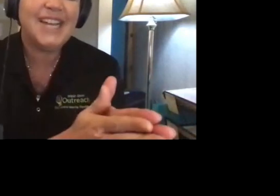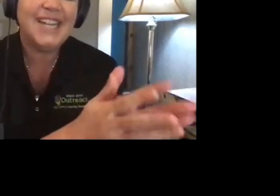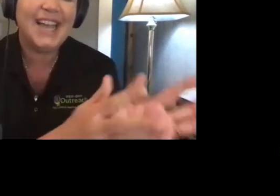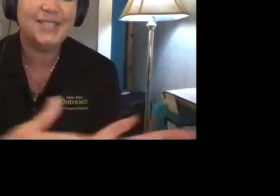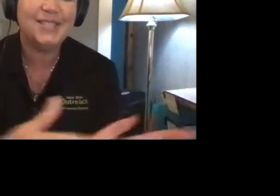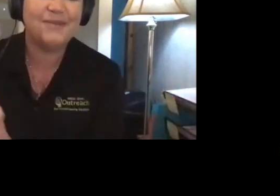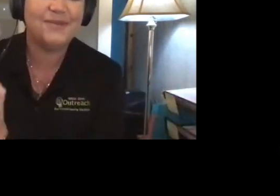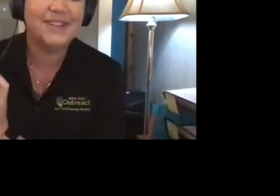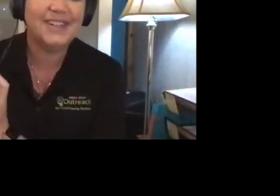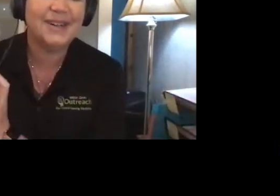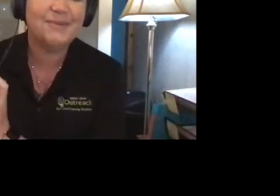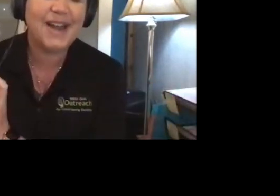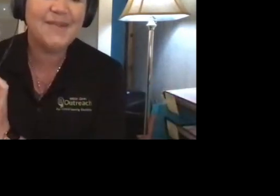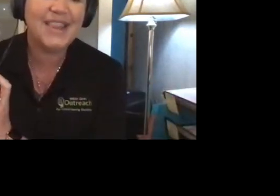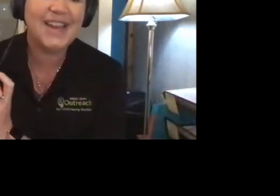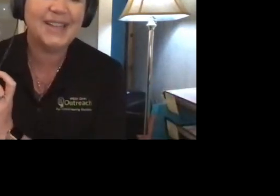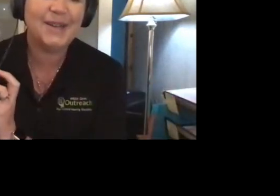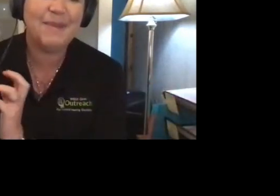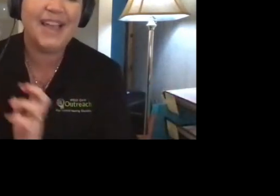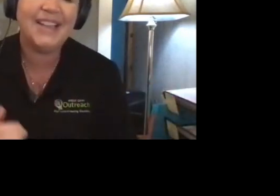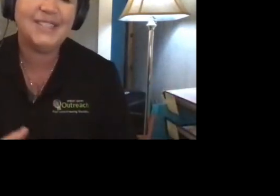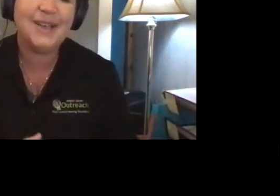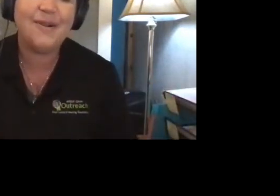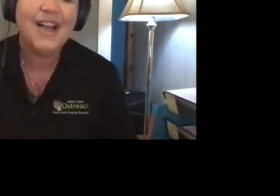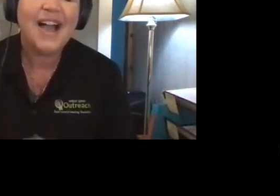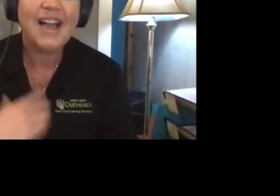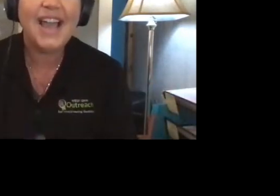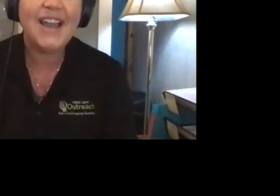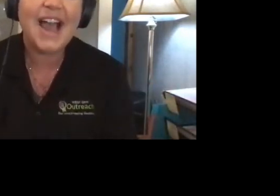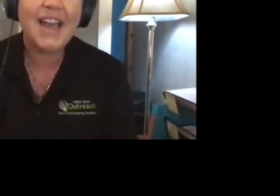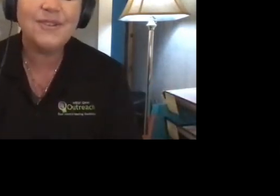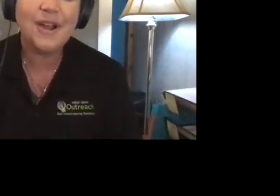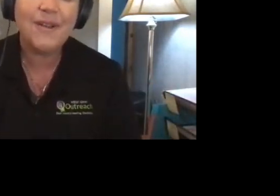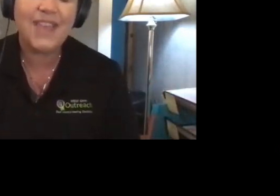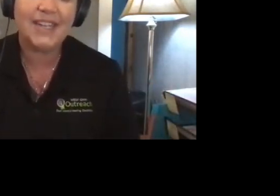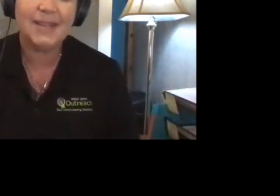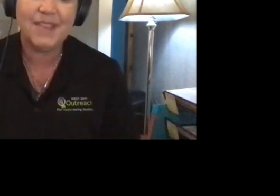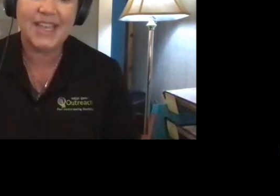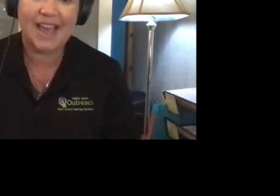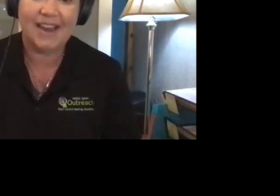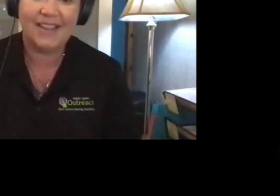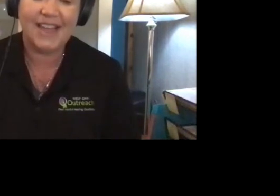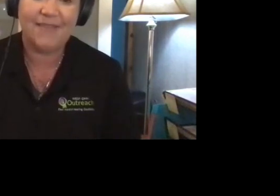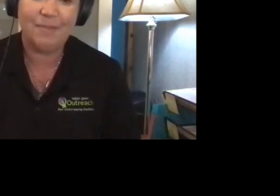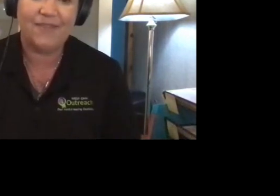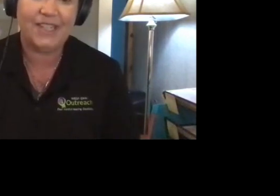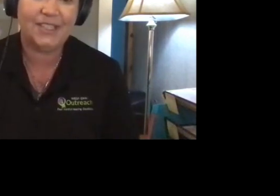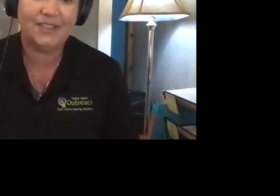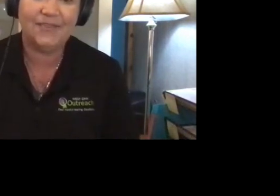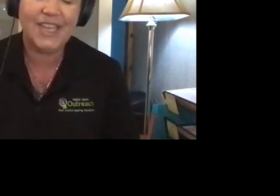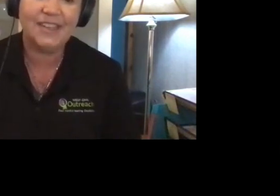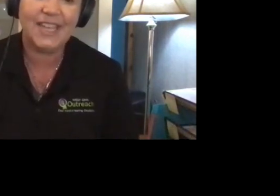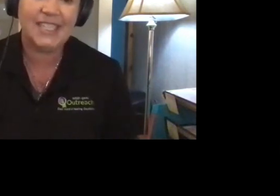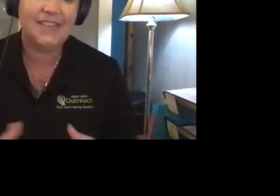Mary's idea and to sort of running with it a little bit. And so again, I don't know if that is something that the deaf ed